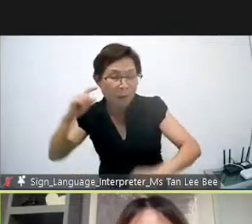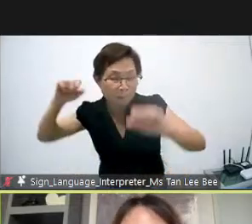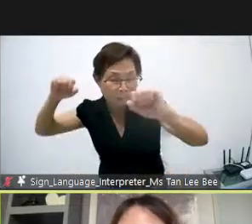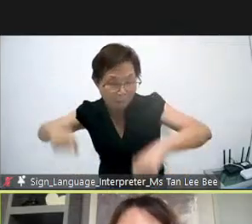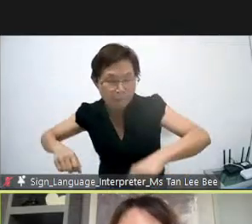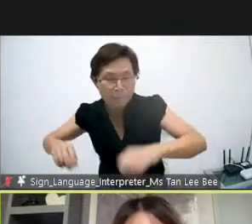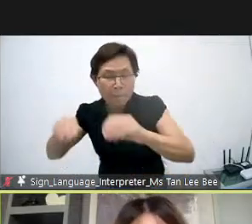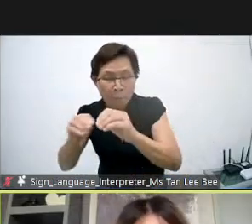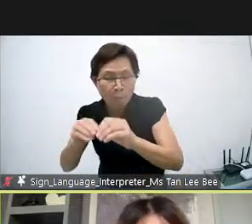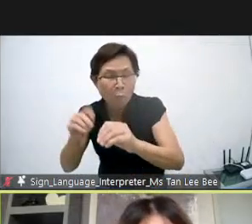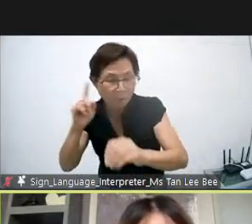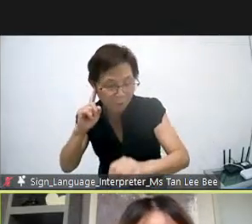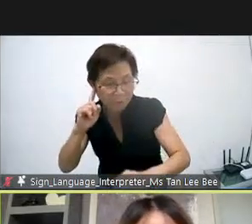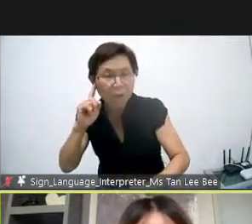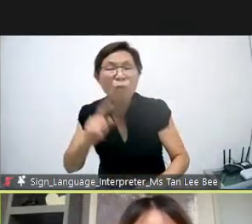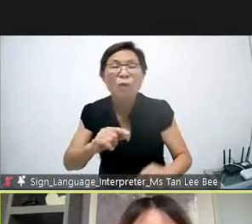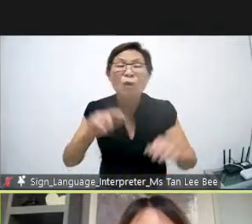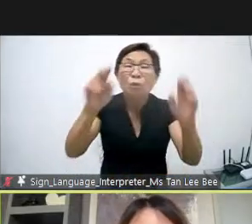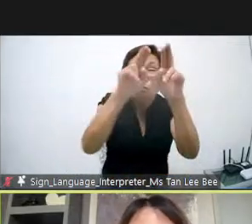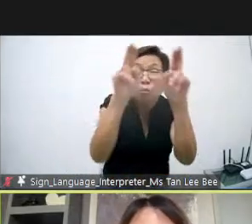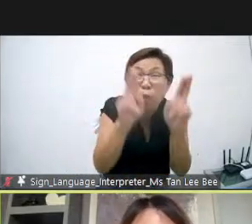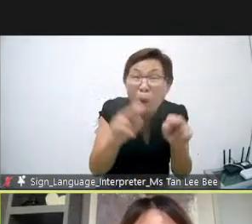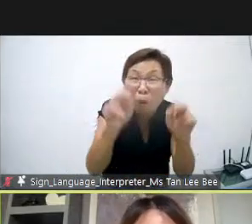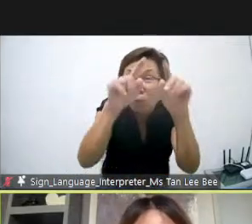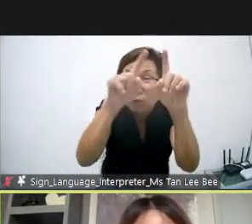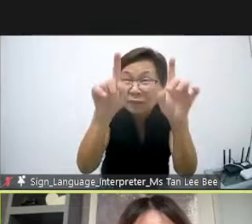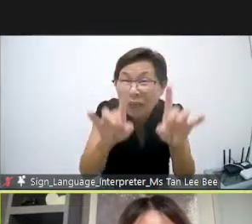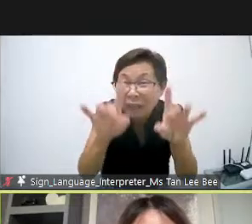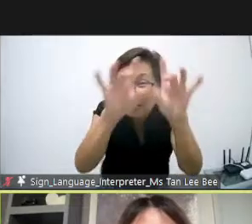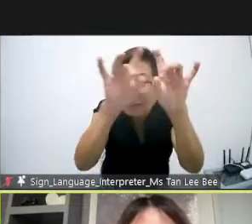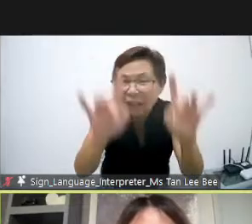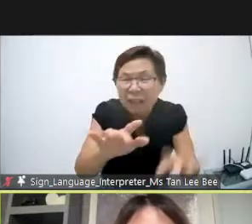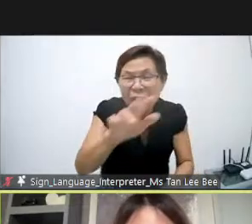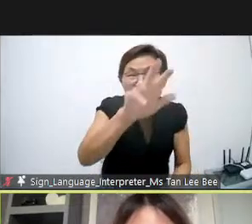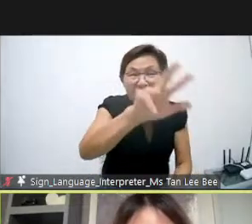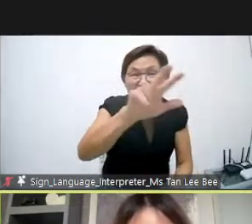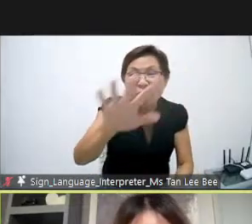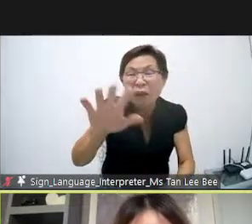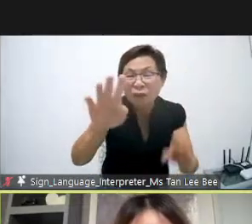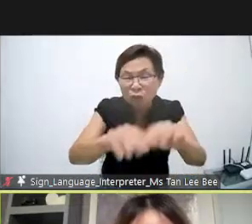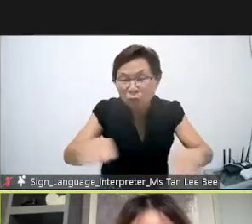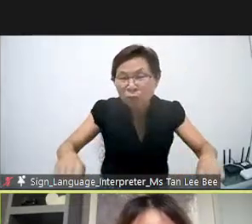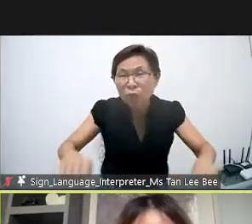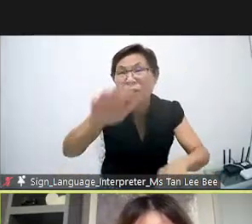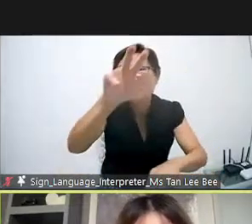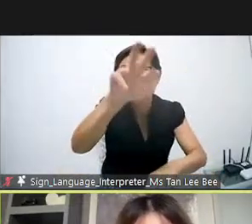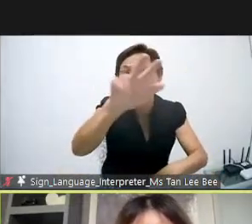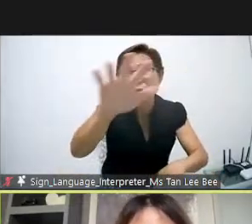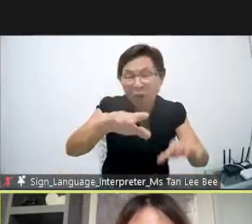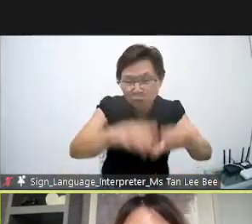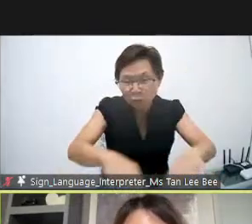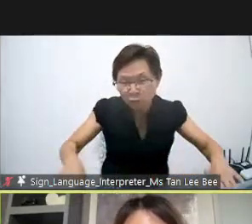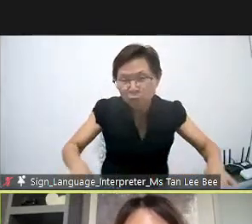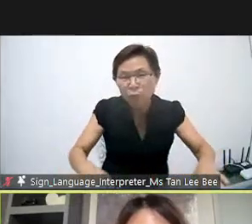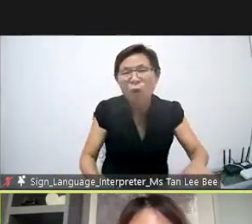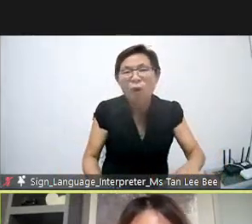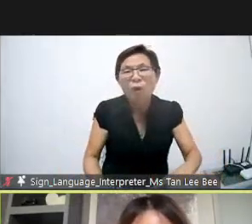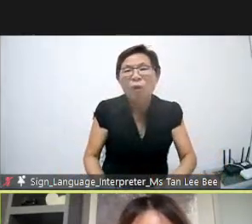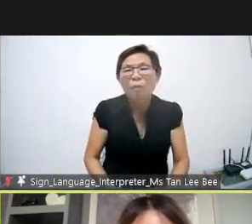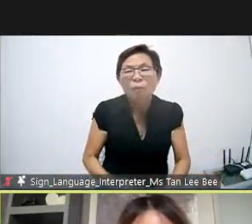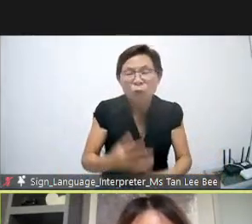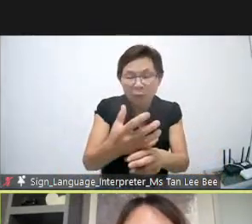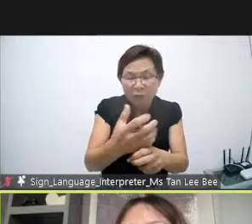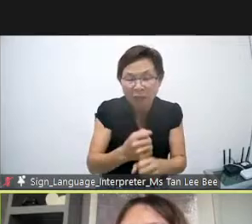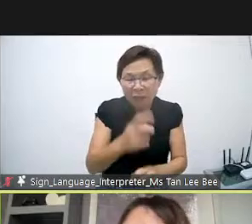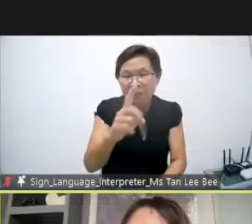an experiment that recruited 30 blind students to train voice data for